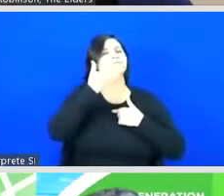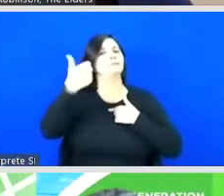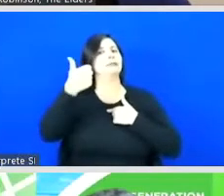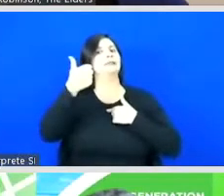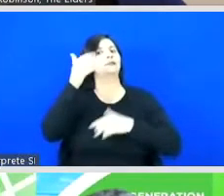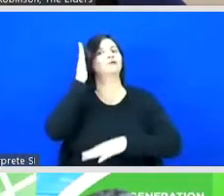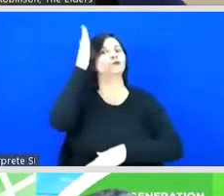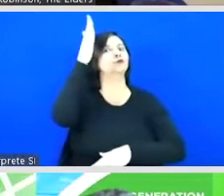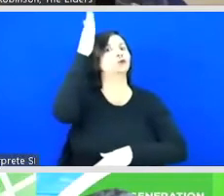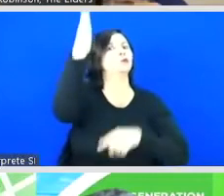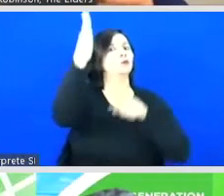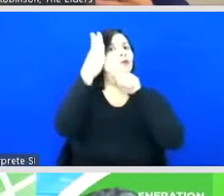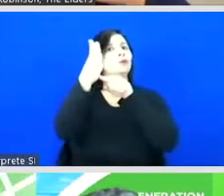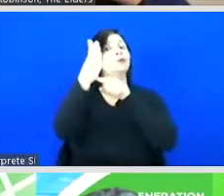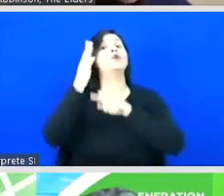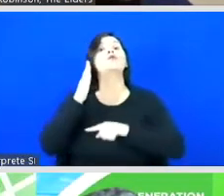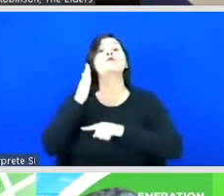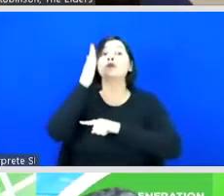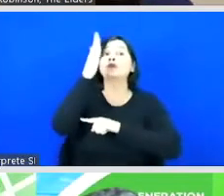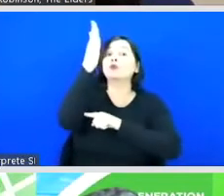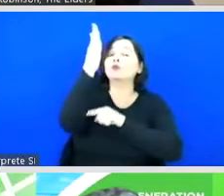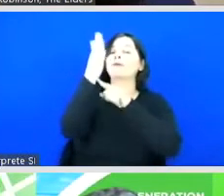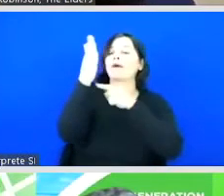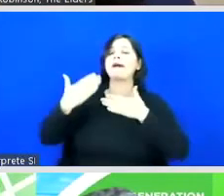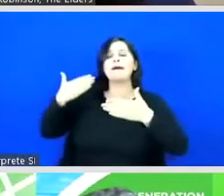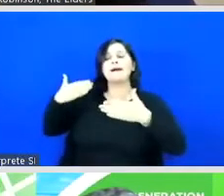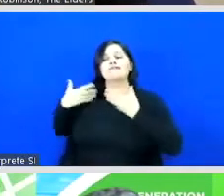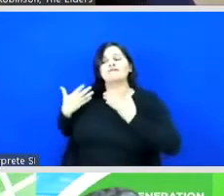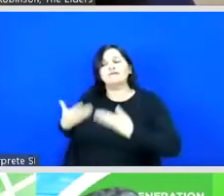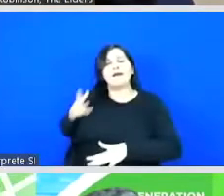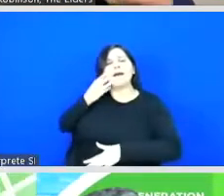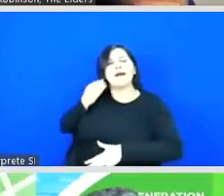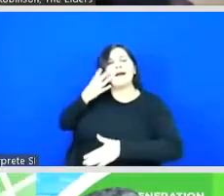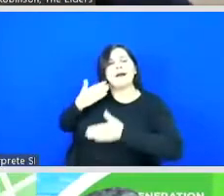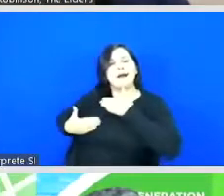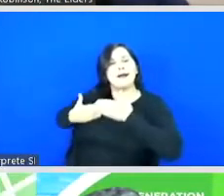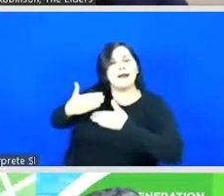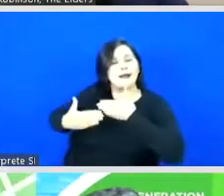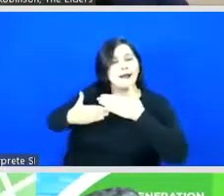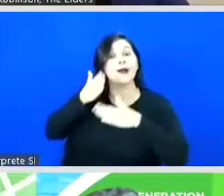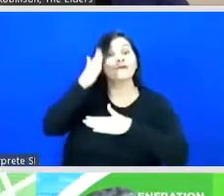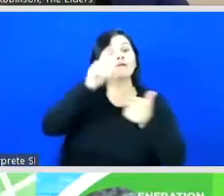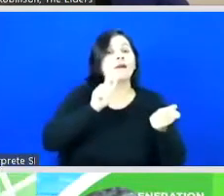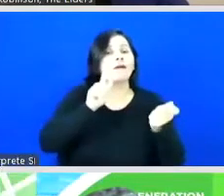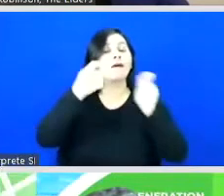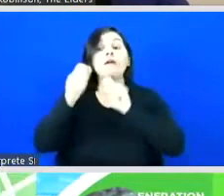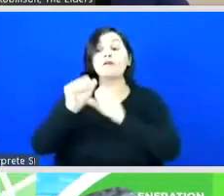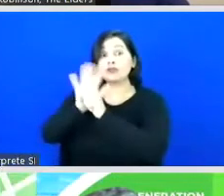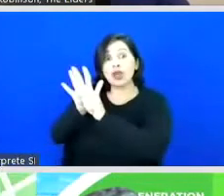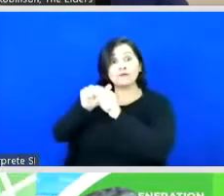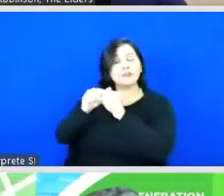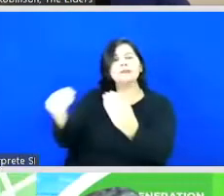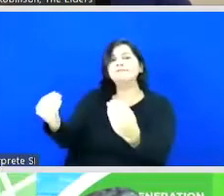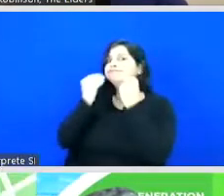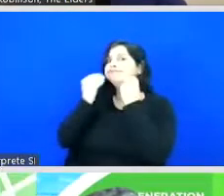But we know that the pandemic has been very harmful to many parts of the society, but not at